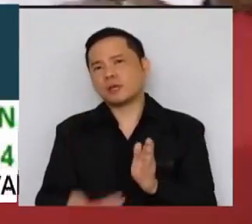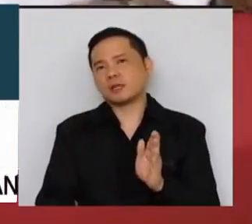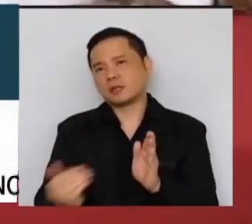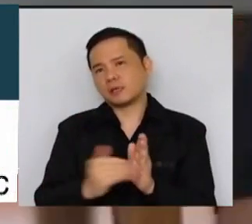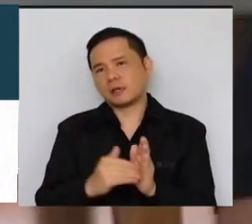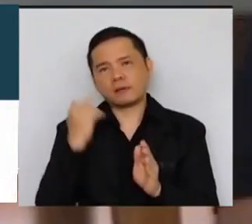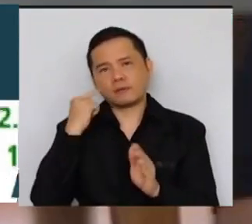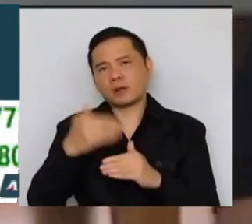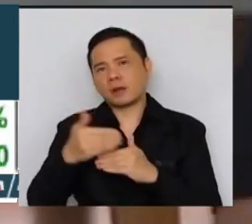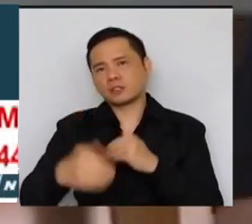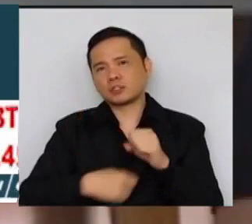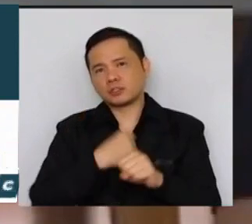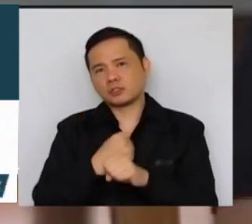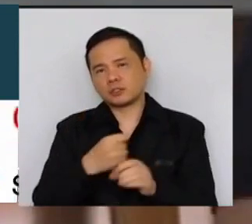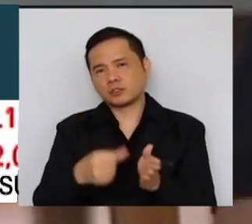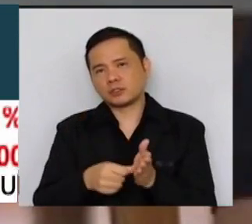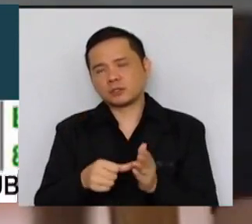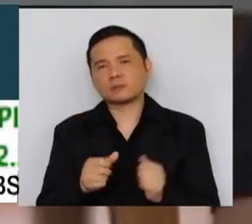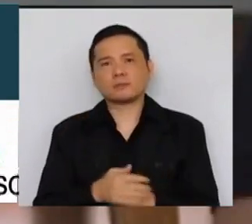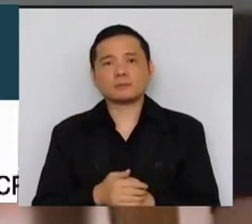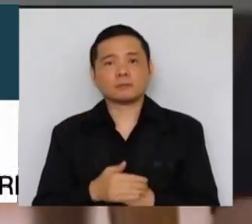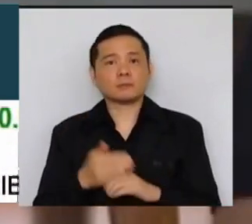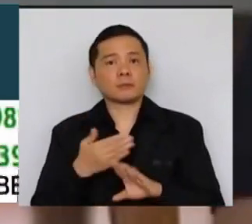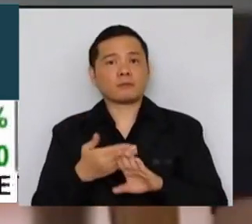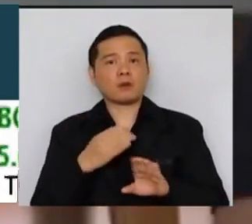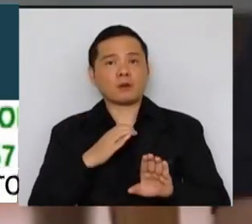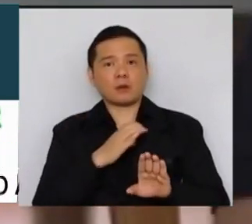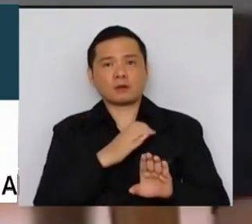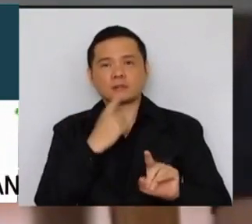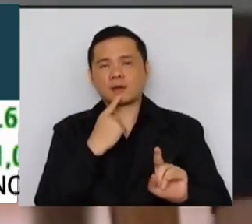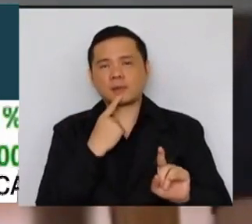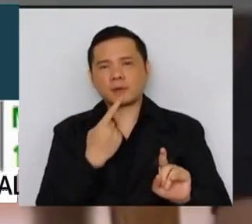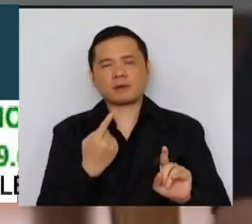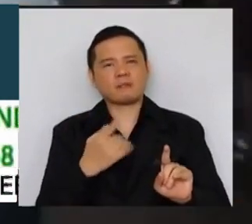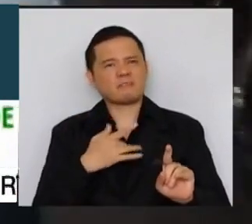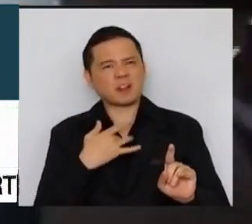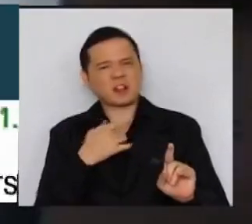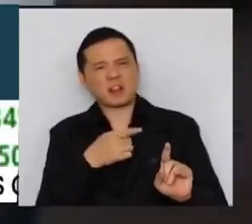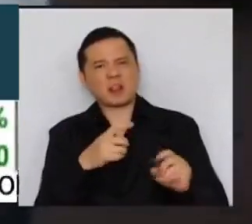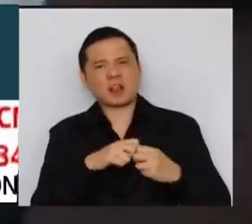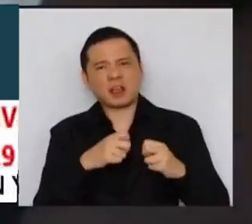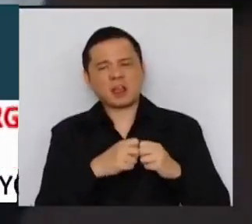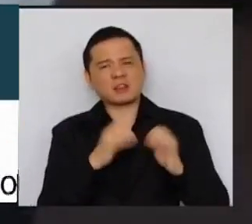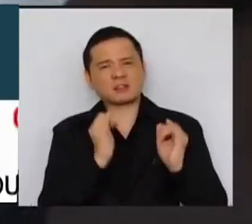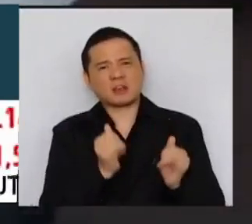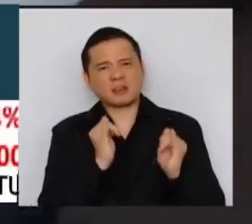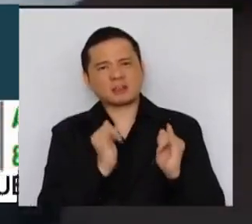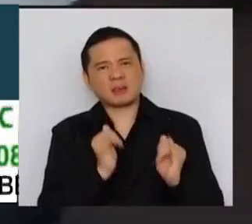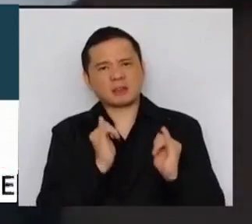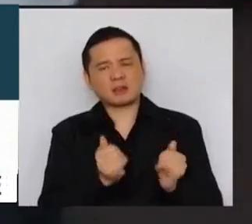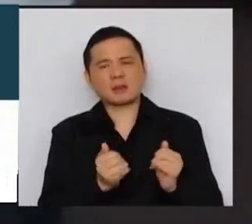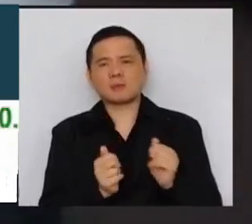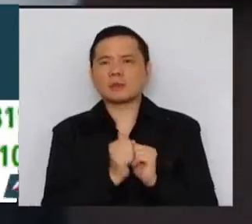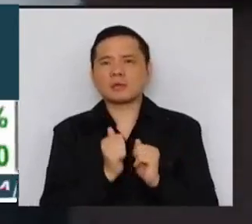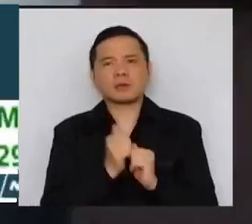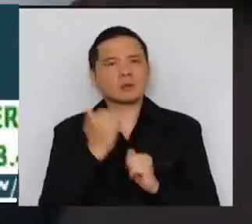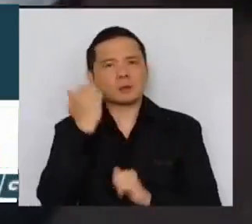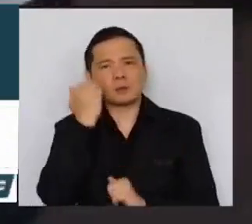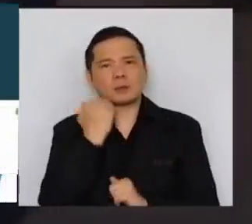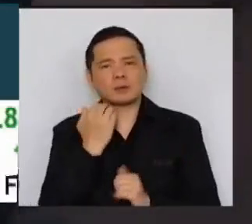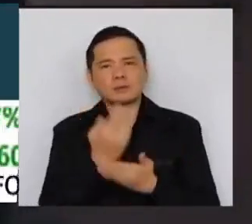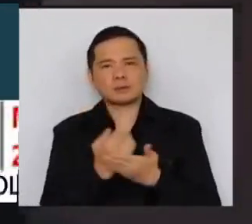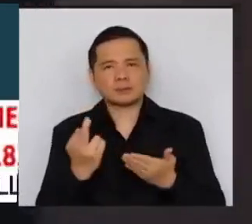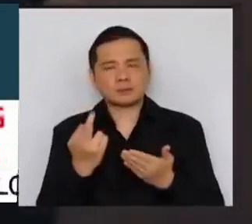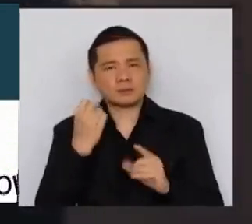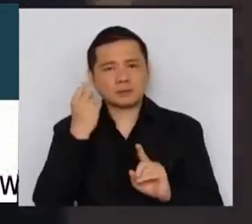next year. The former congressman admits his party is still hounded by the same problems, primarily a lack of resources. But he